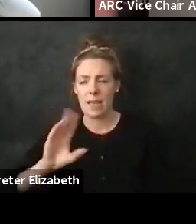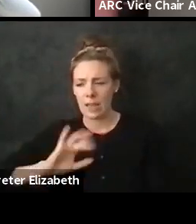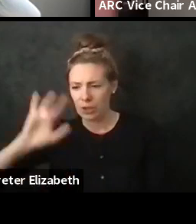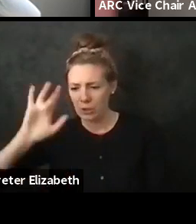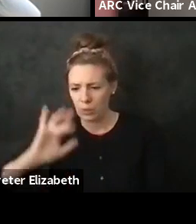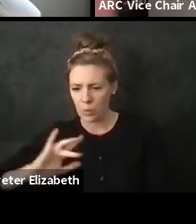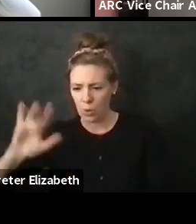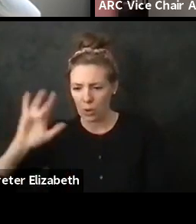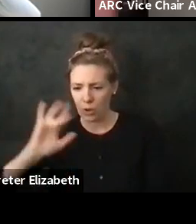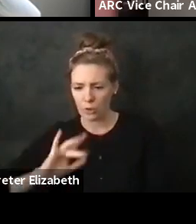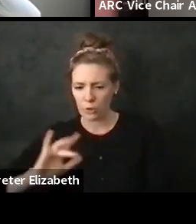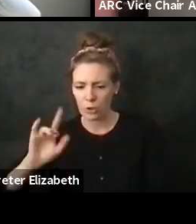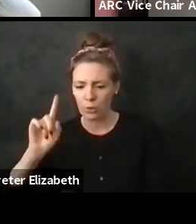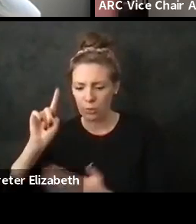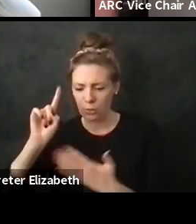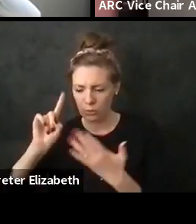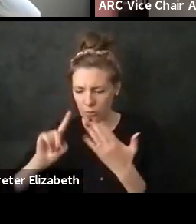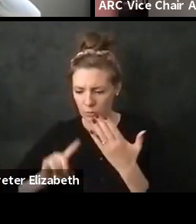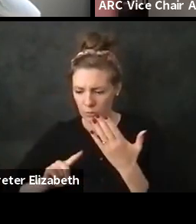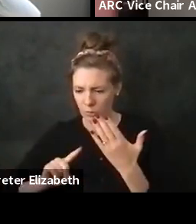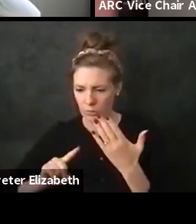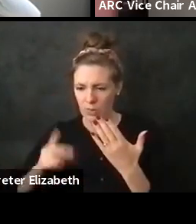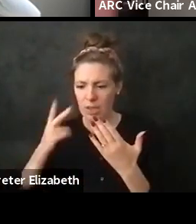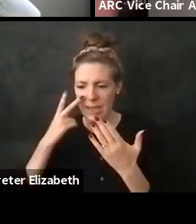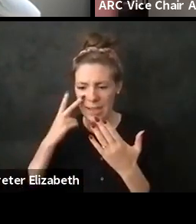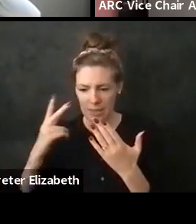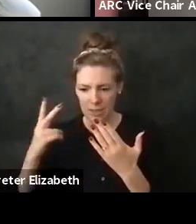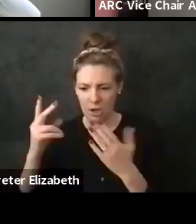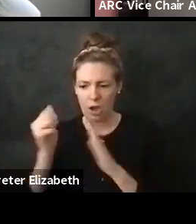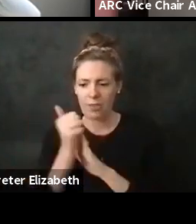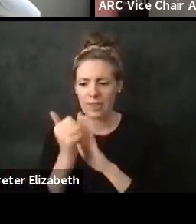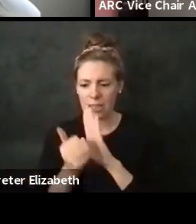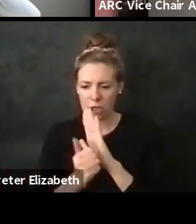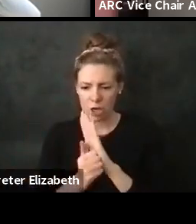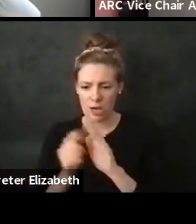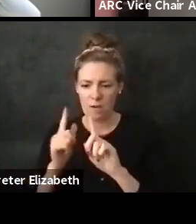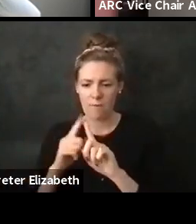to the agenda from, or the minutes from